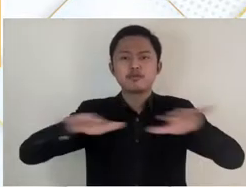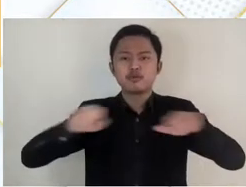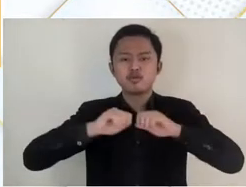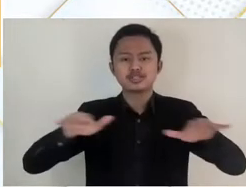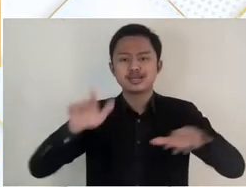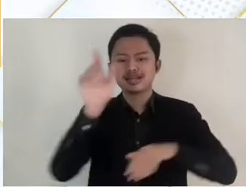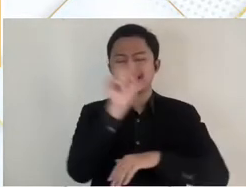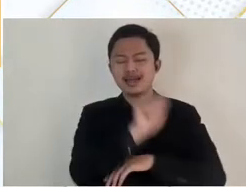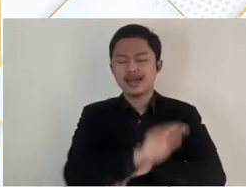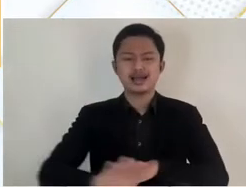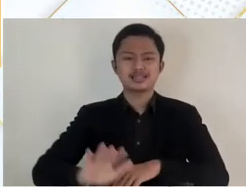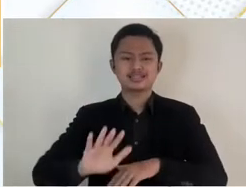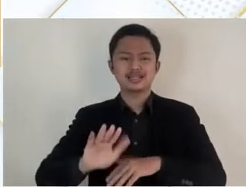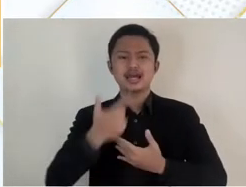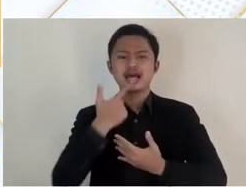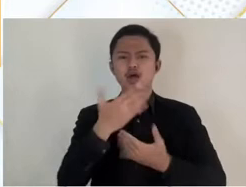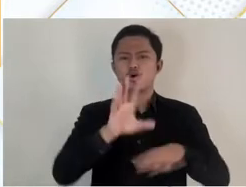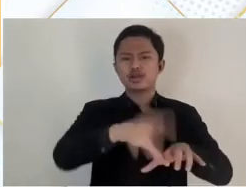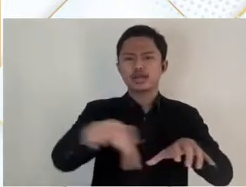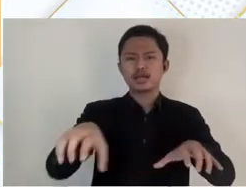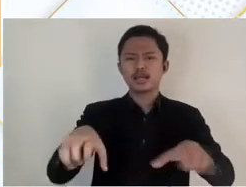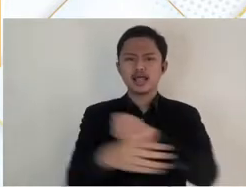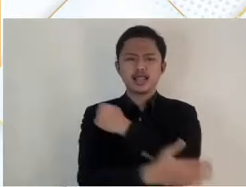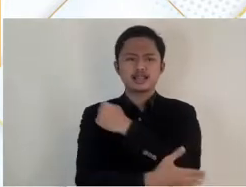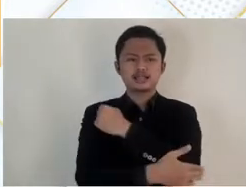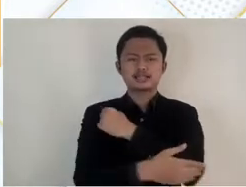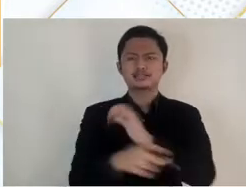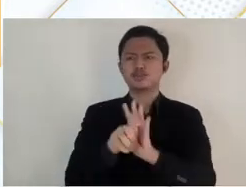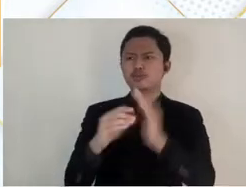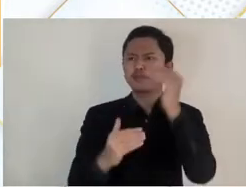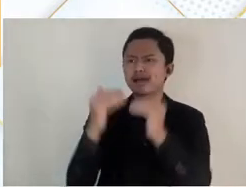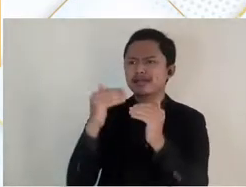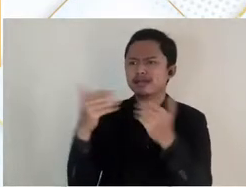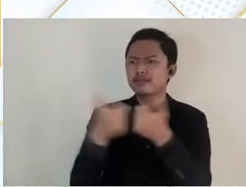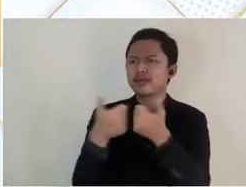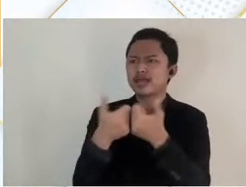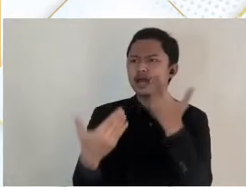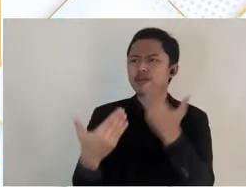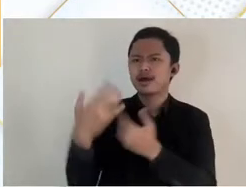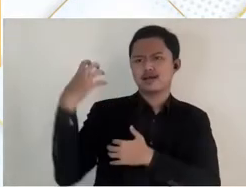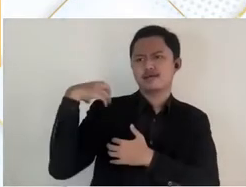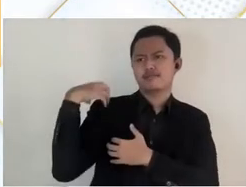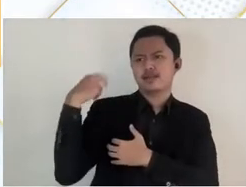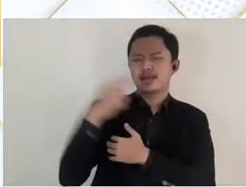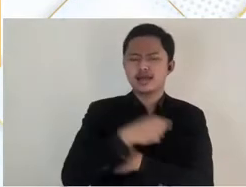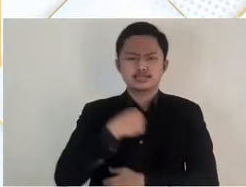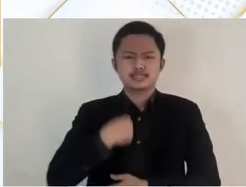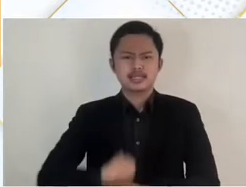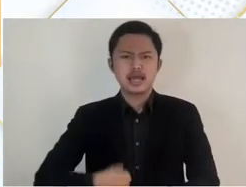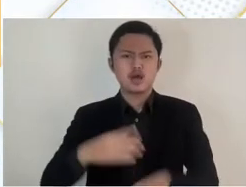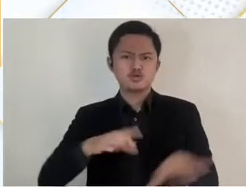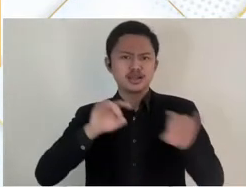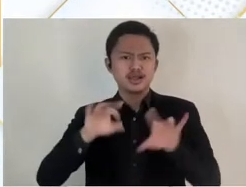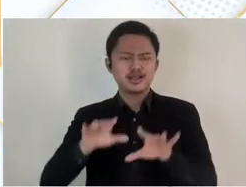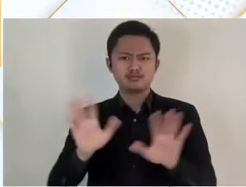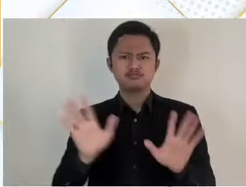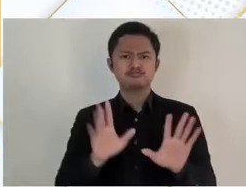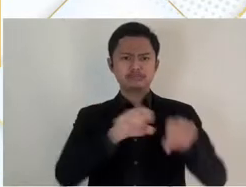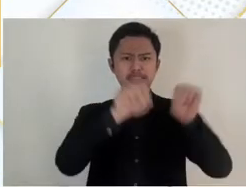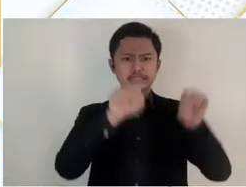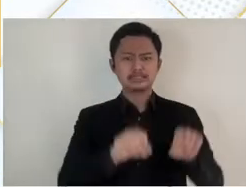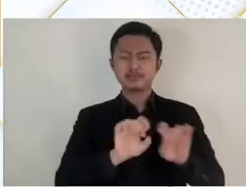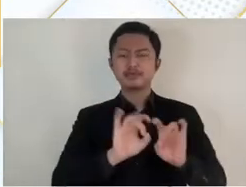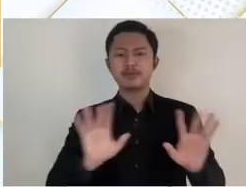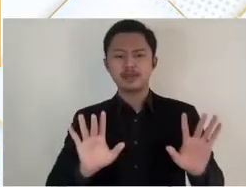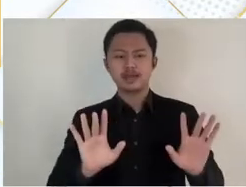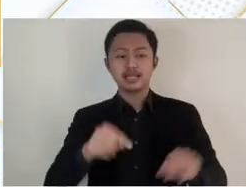includes other actors in the region, particularly the United States, China, Japan, Australia, so on and so forth. So we have existing mechanisms, and I'm just a bit cautious